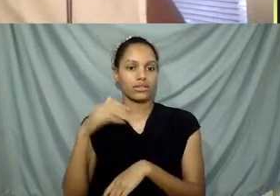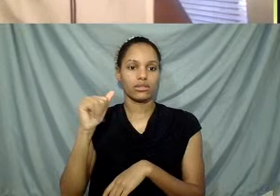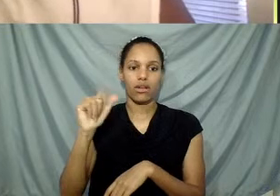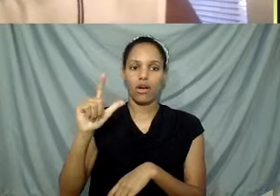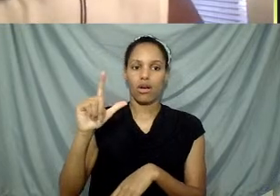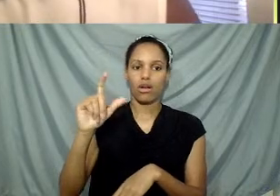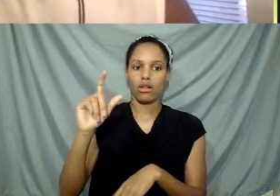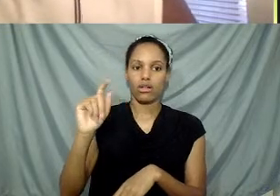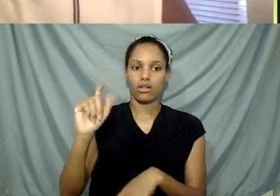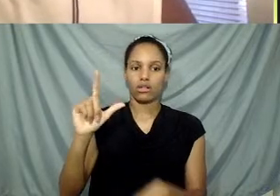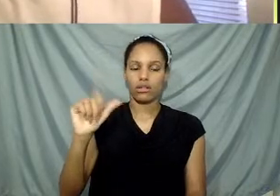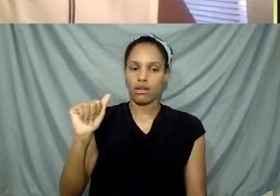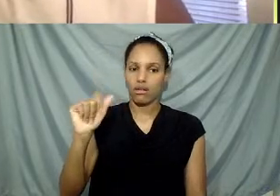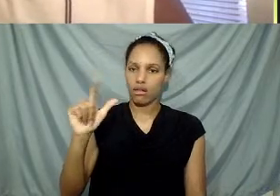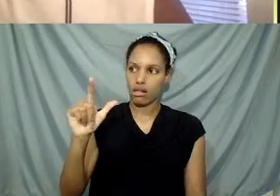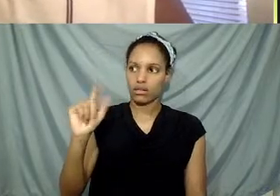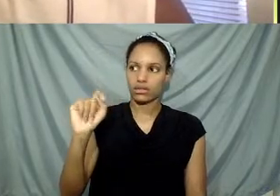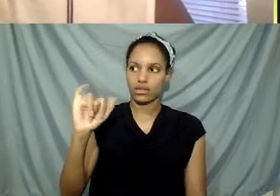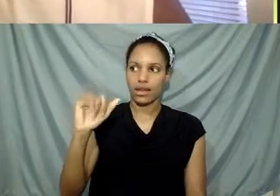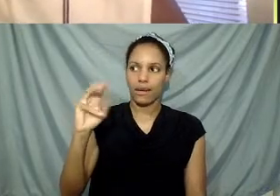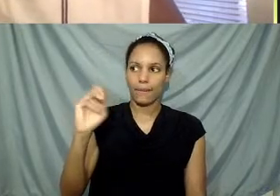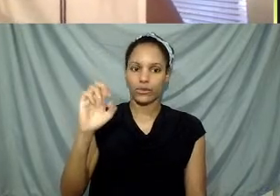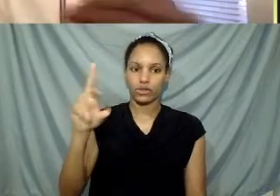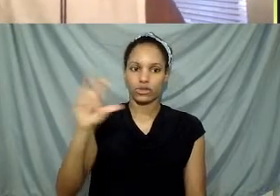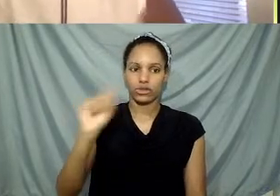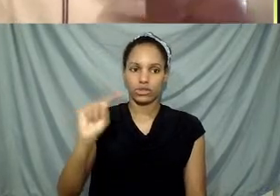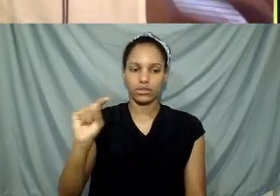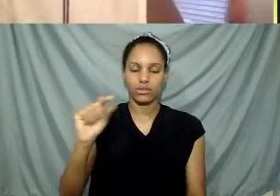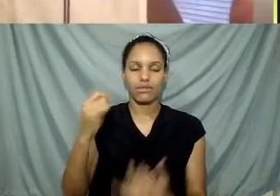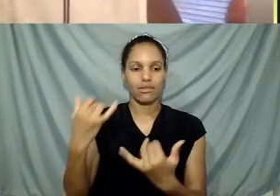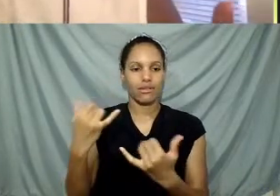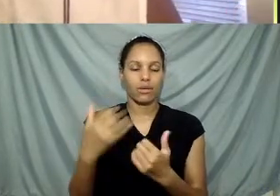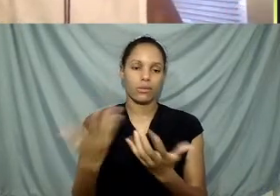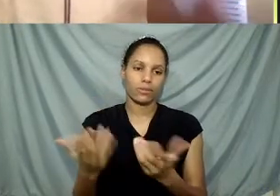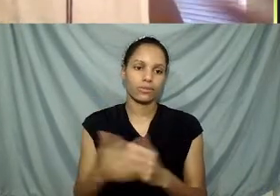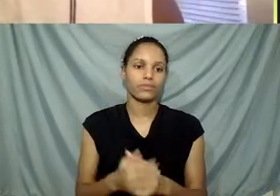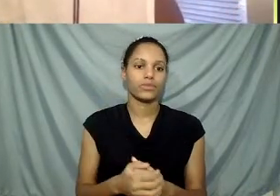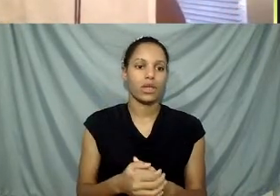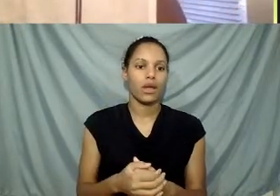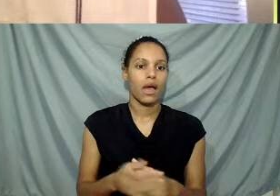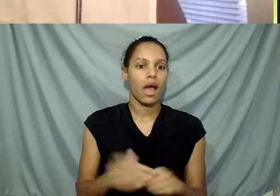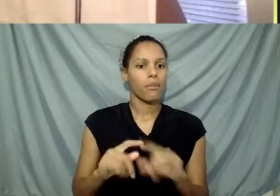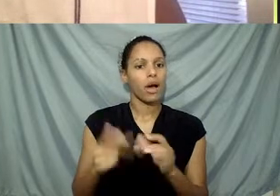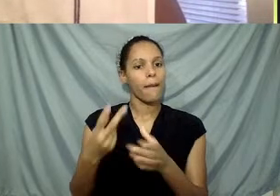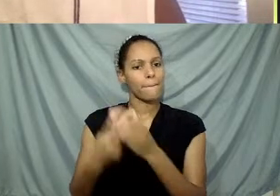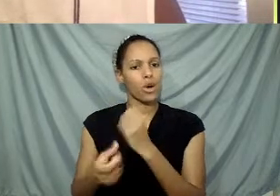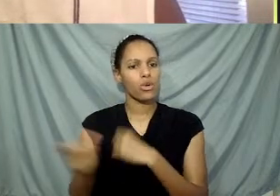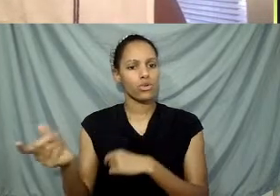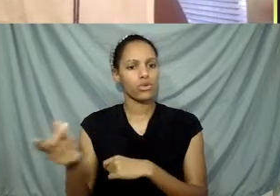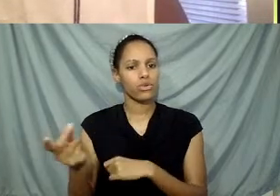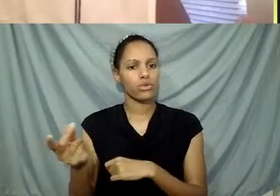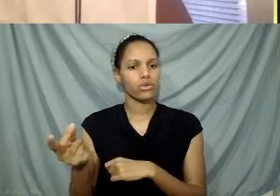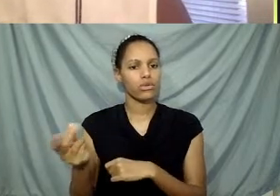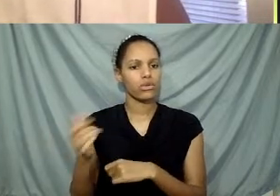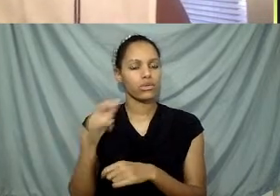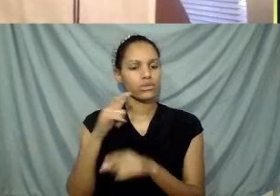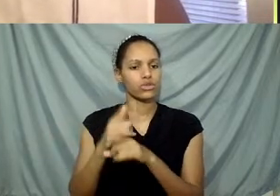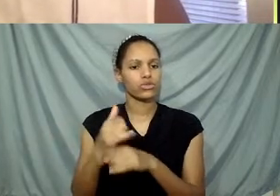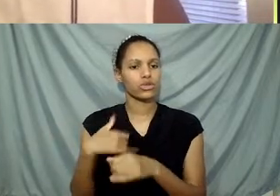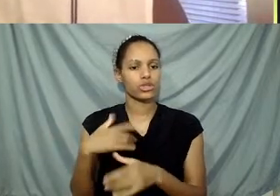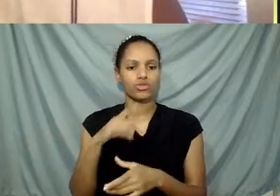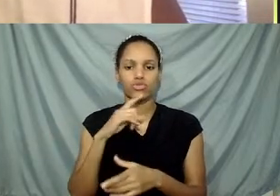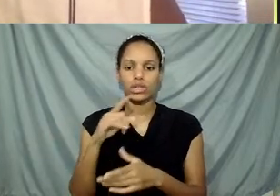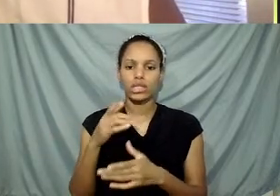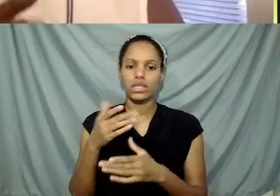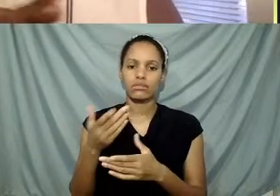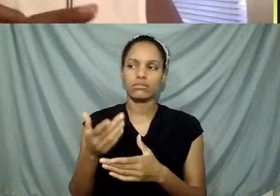anyone that knew Laverne knew that she was a force of nature. Both of my sisters were force of natures,